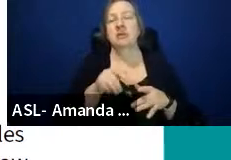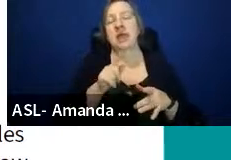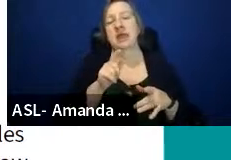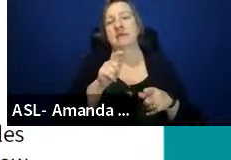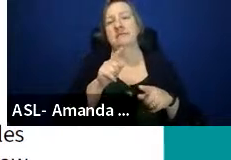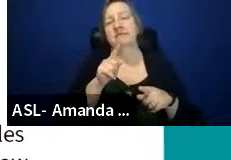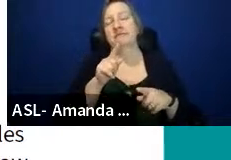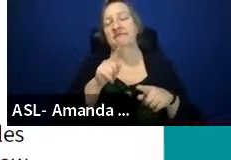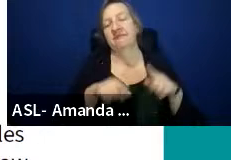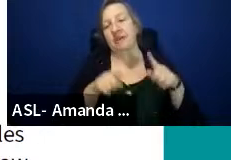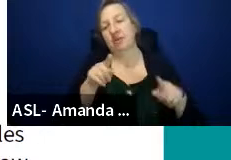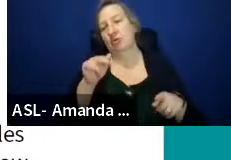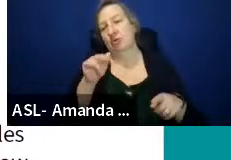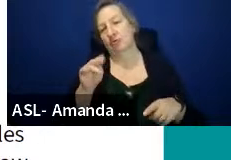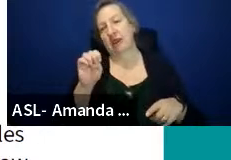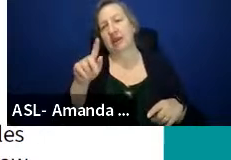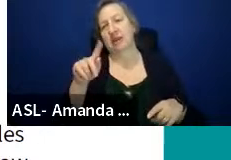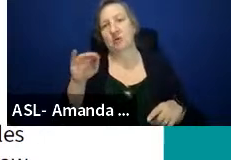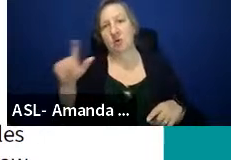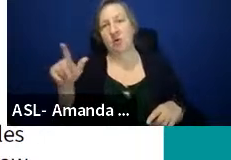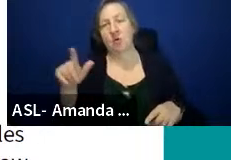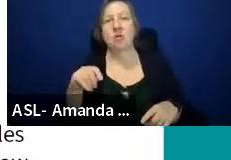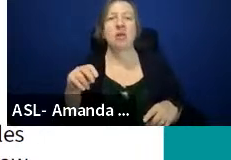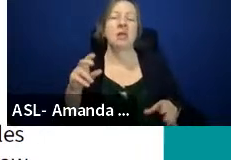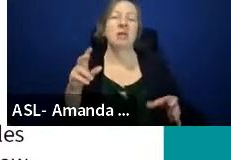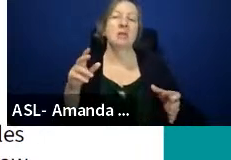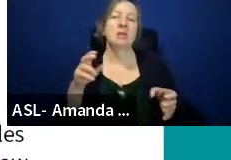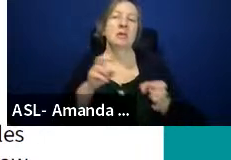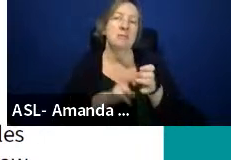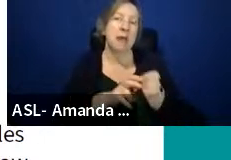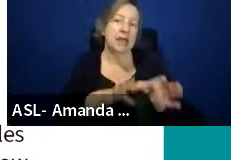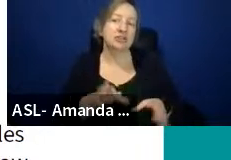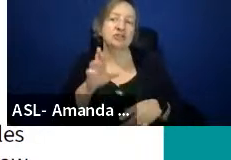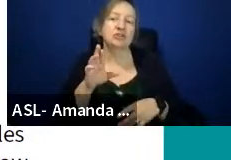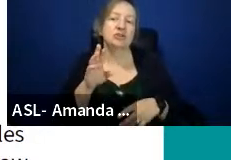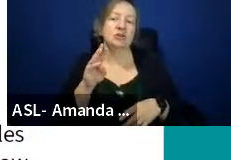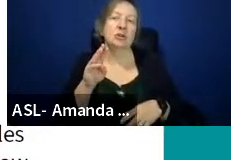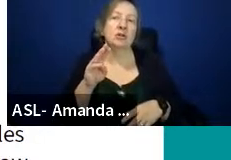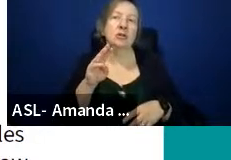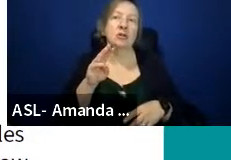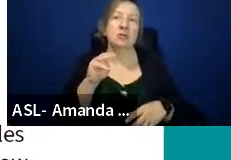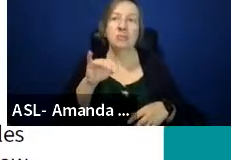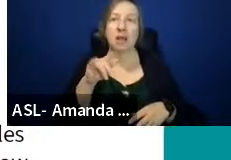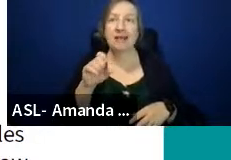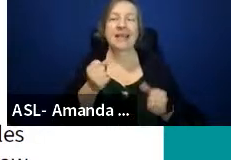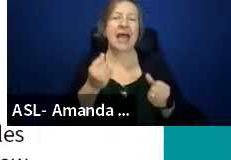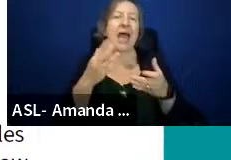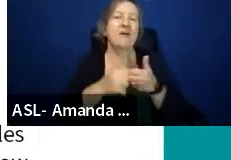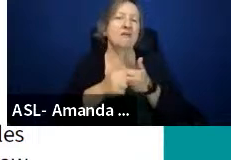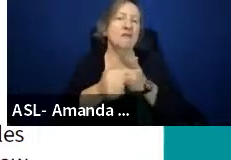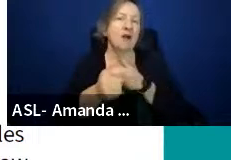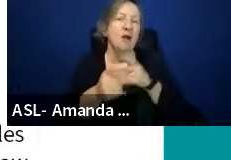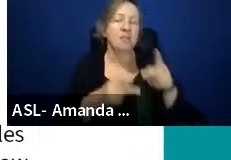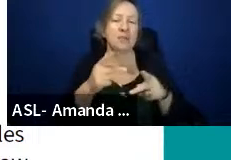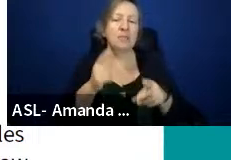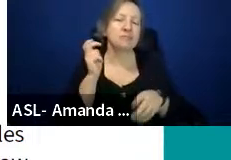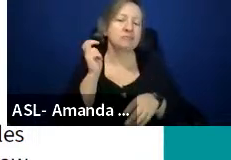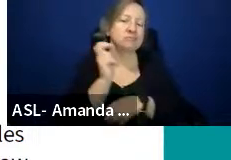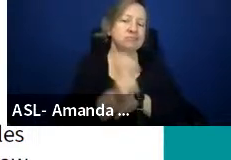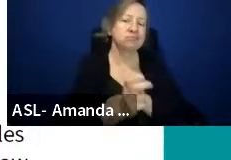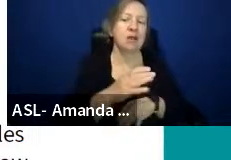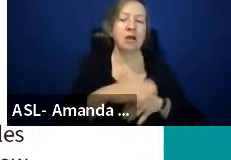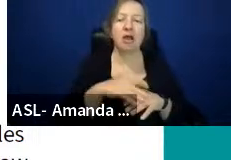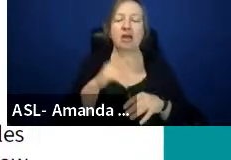side is passenger miles. It's kind of the distance people travel on transit. So it's kind of the transit vehicle miles